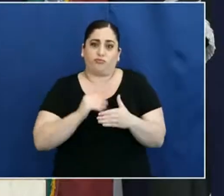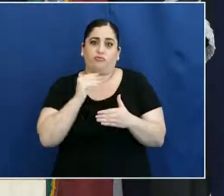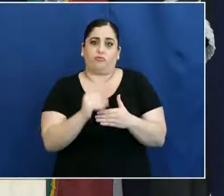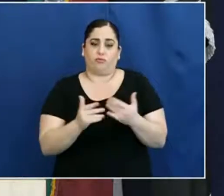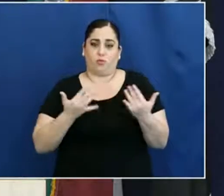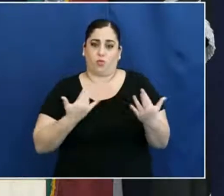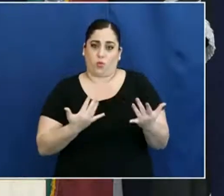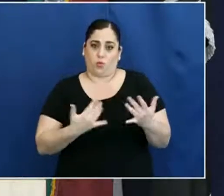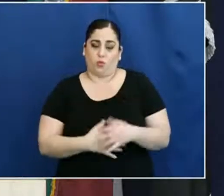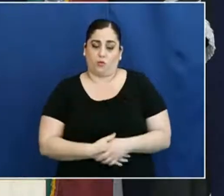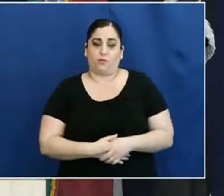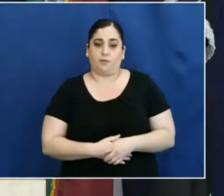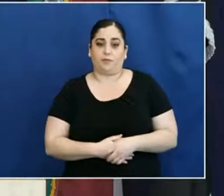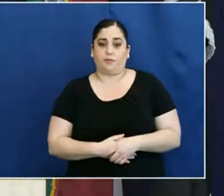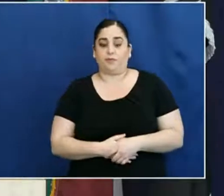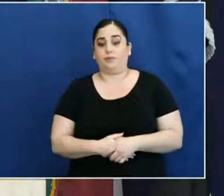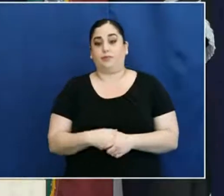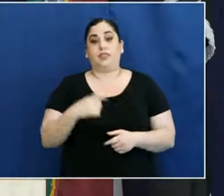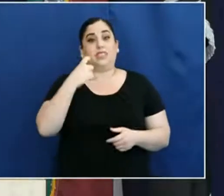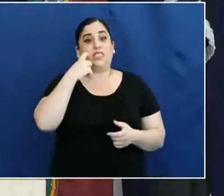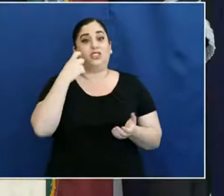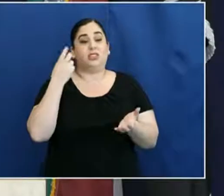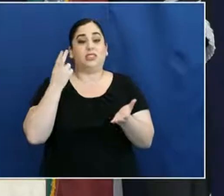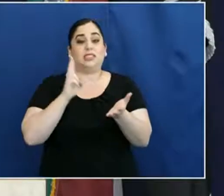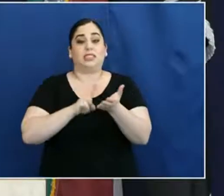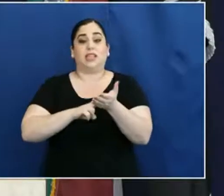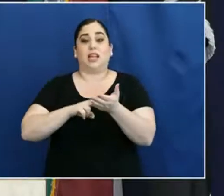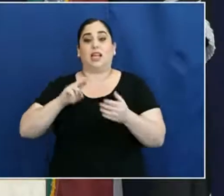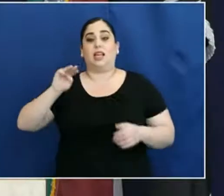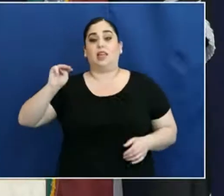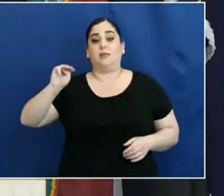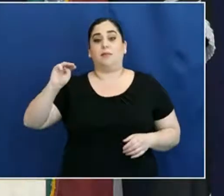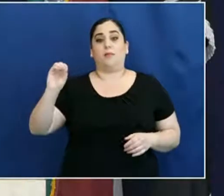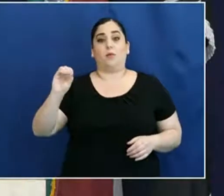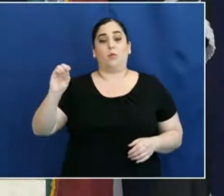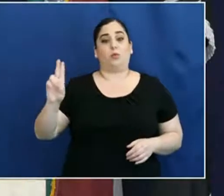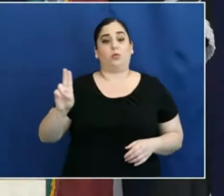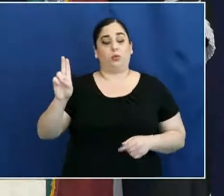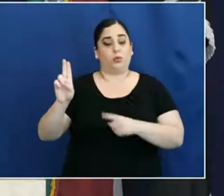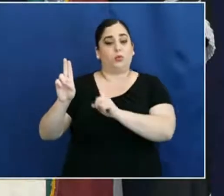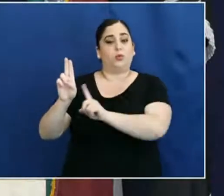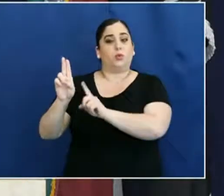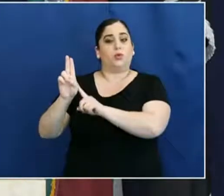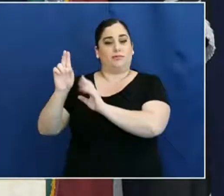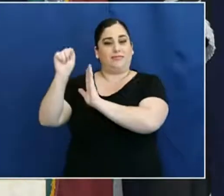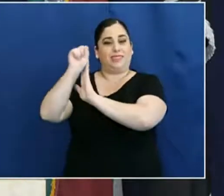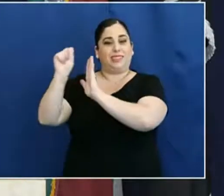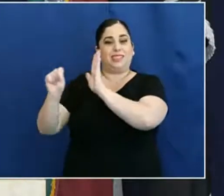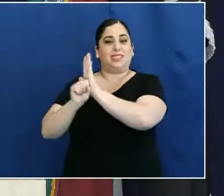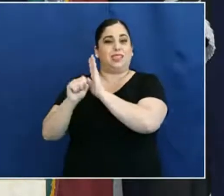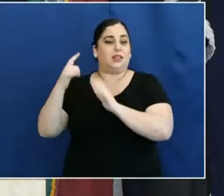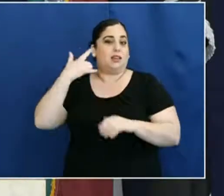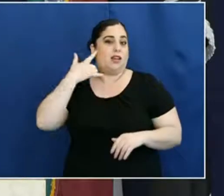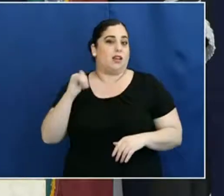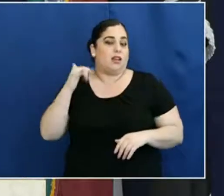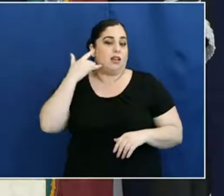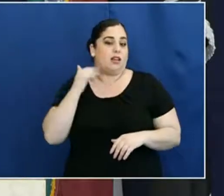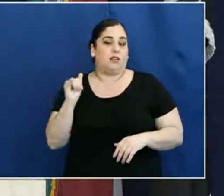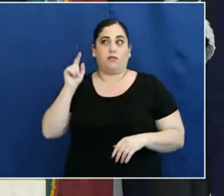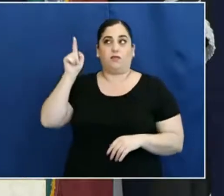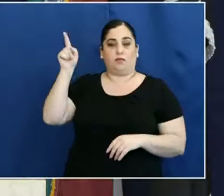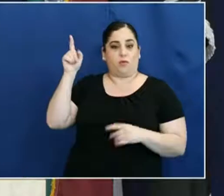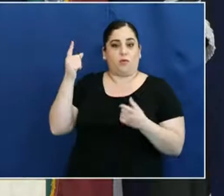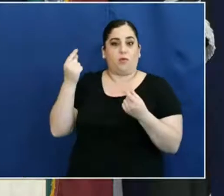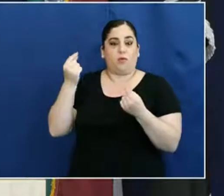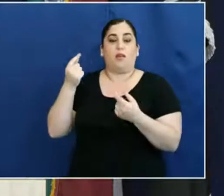share we did sign an MOU, Memorandum of Understanding, with the state of California around vaccine allocation. This is the